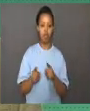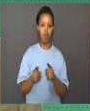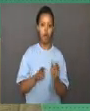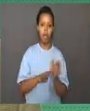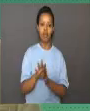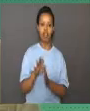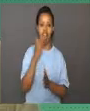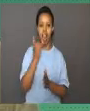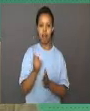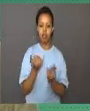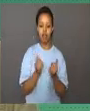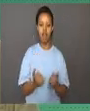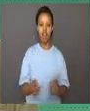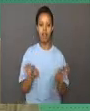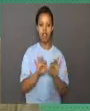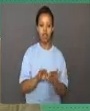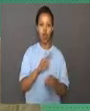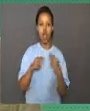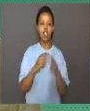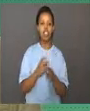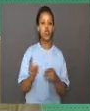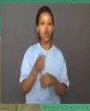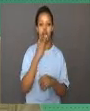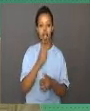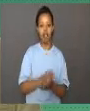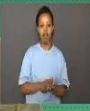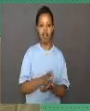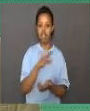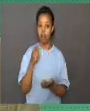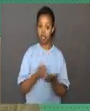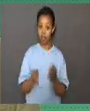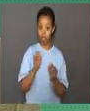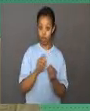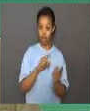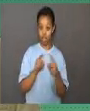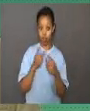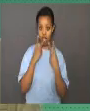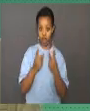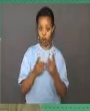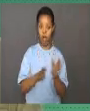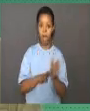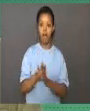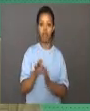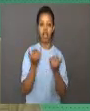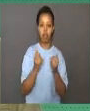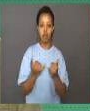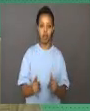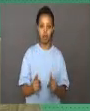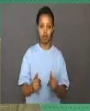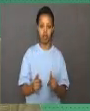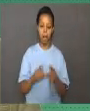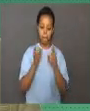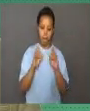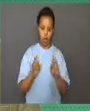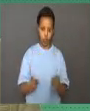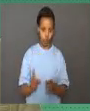to scientists. We determined that bacteria are classified either by